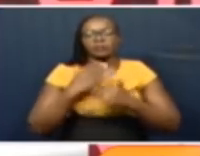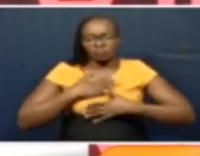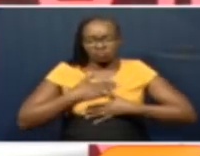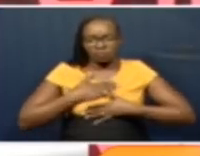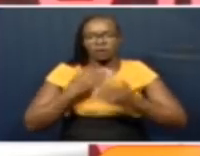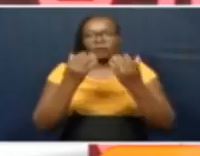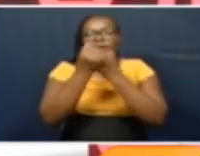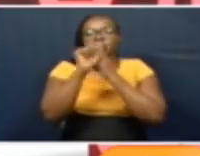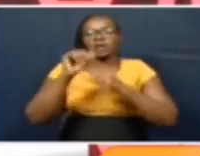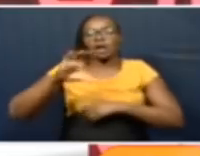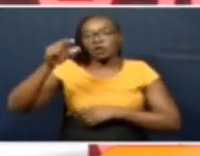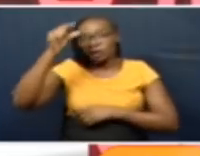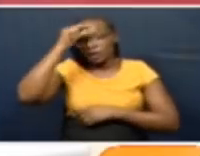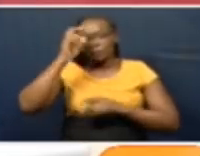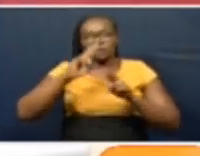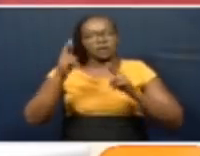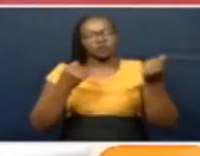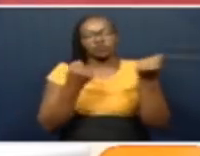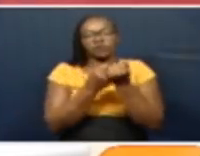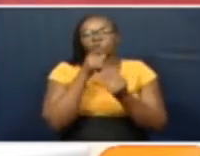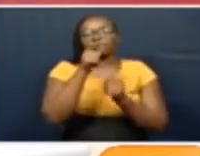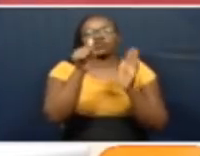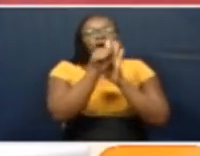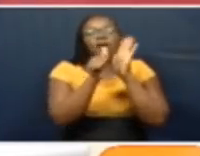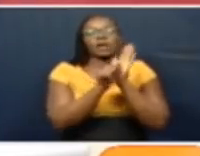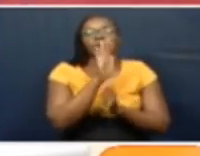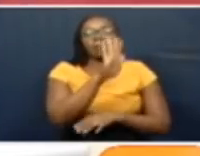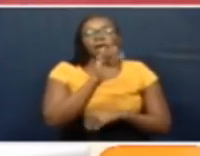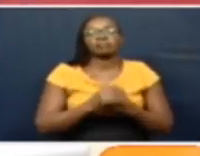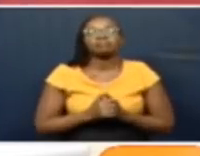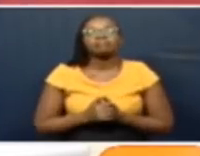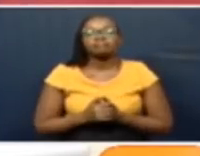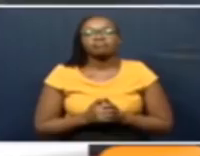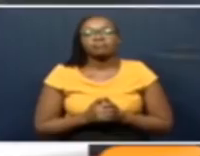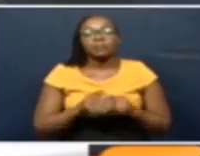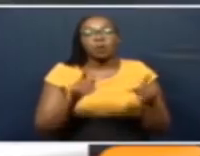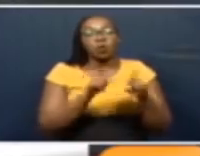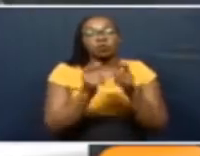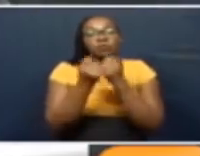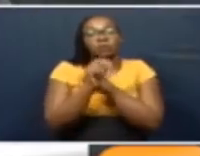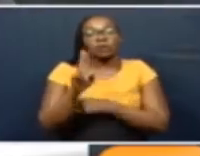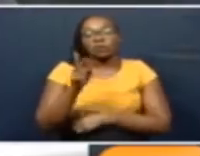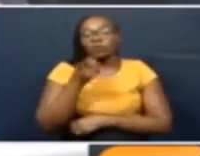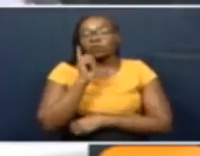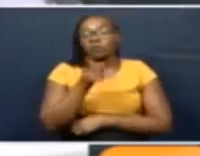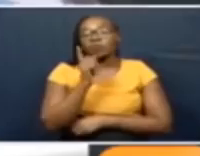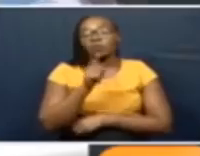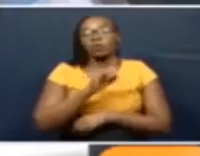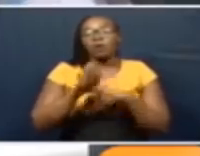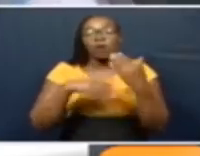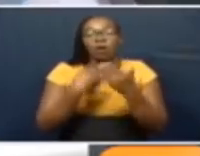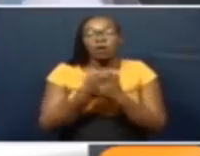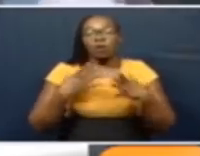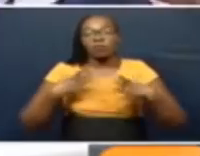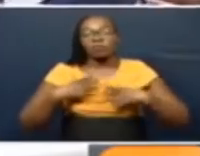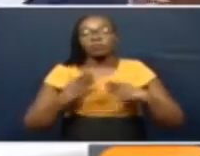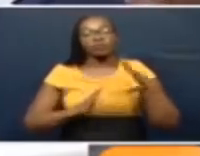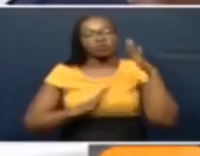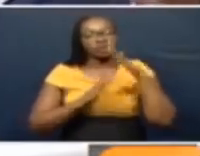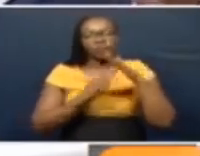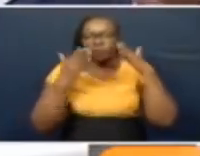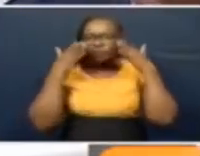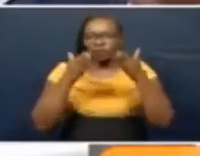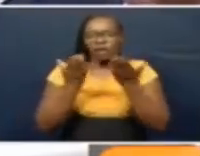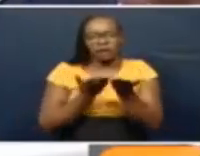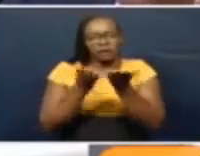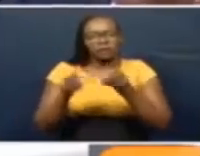governments are with you in this agenda. The president once again fired a warning shot, asking all state officers to prioritize service